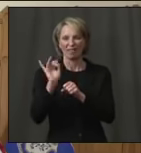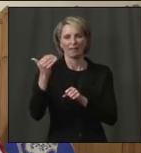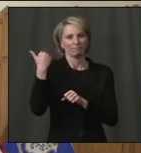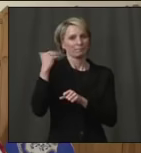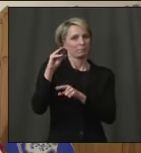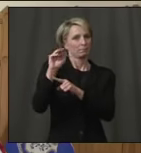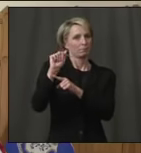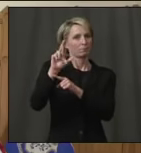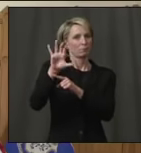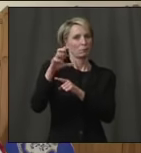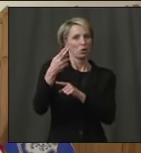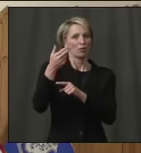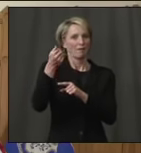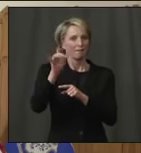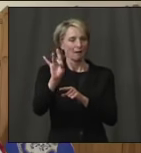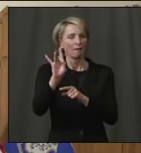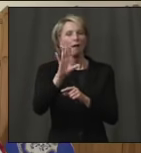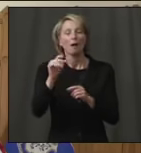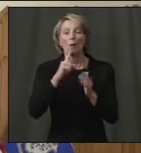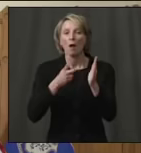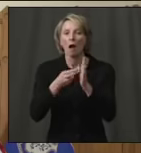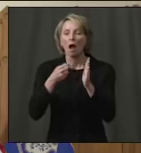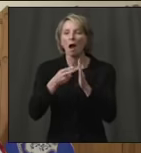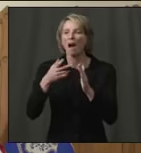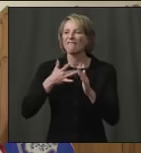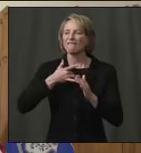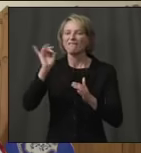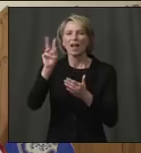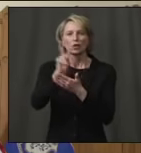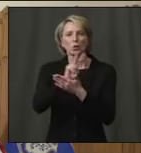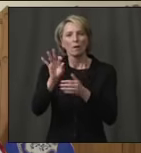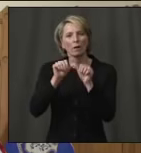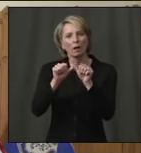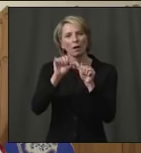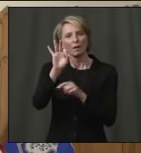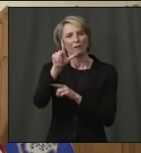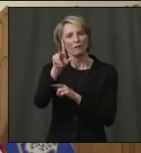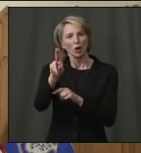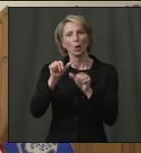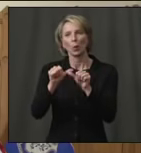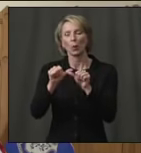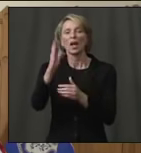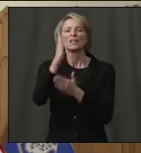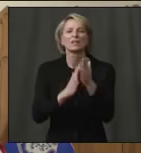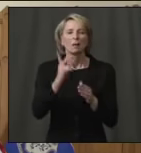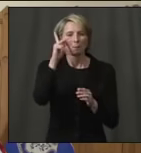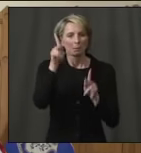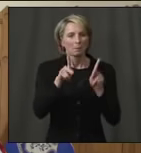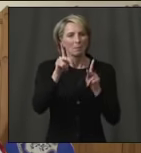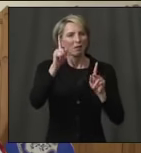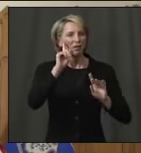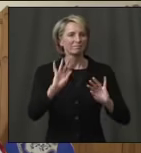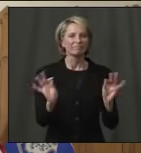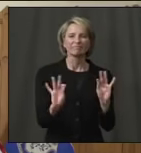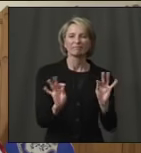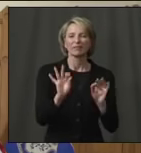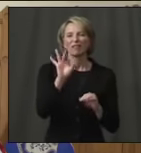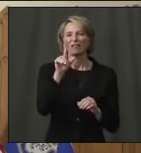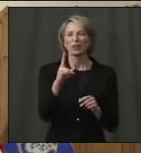of having the flu, and it was very difficult. It's not like some people think it's just the regular flu. It affects each person